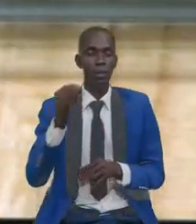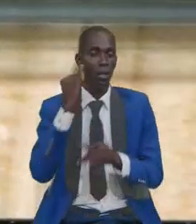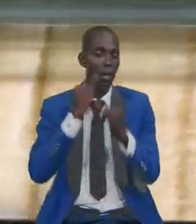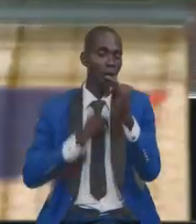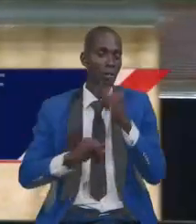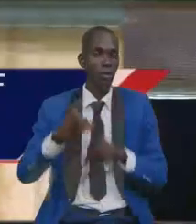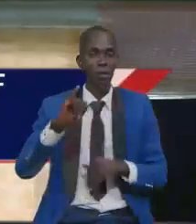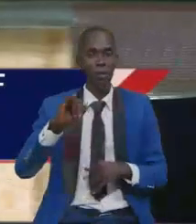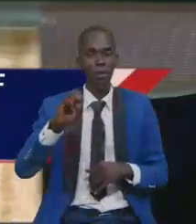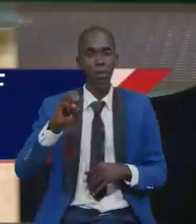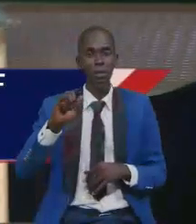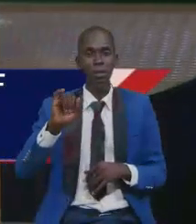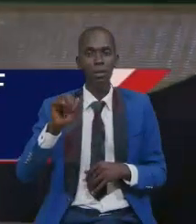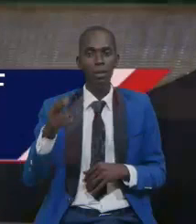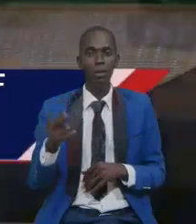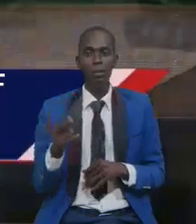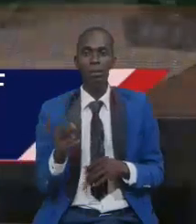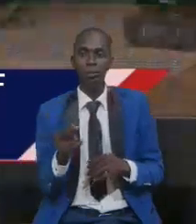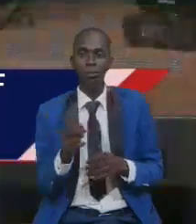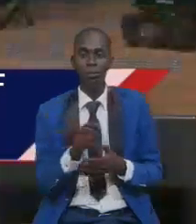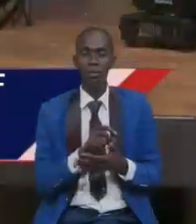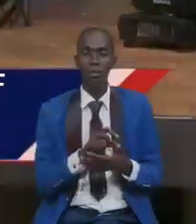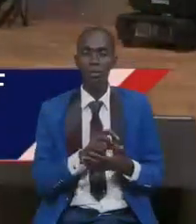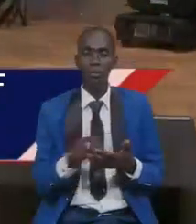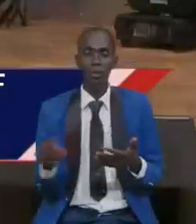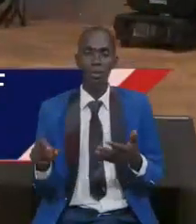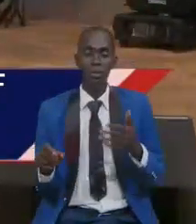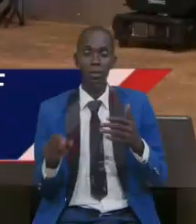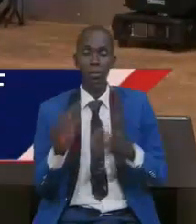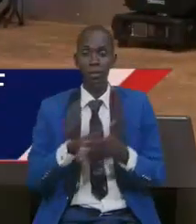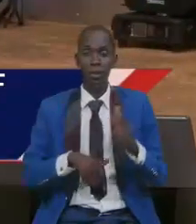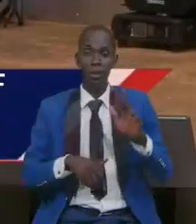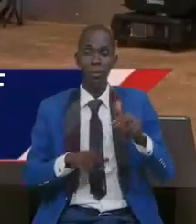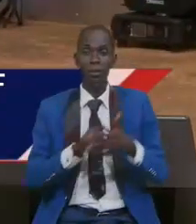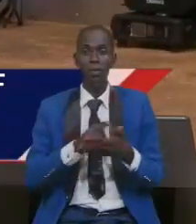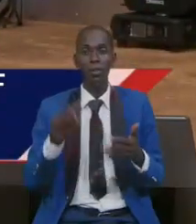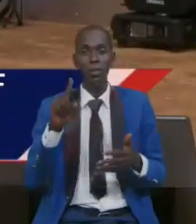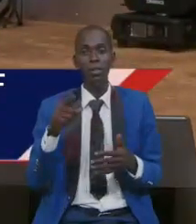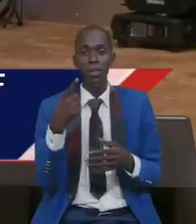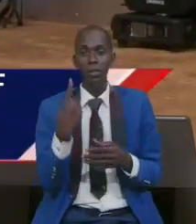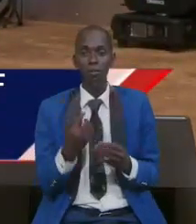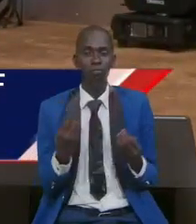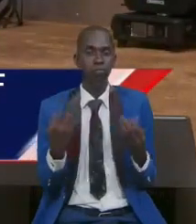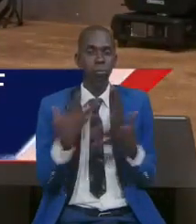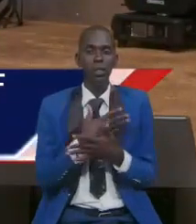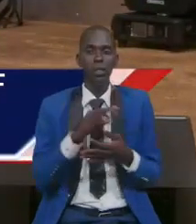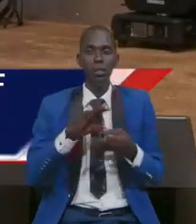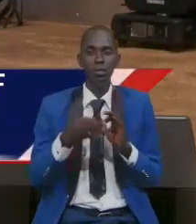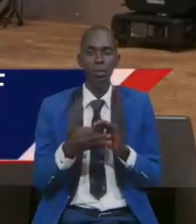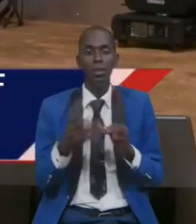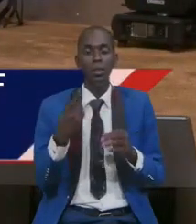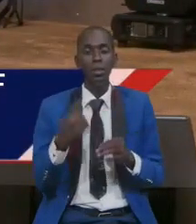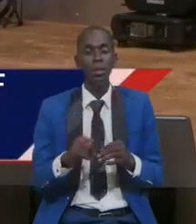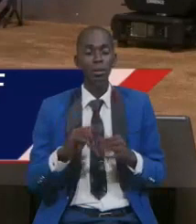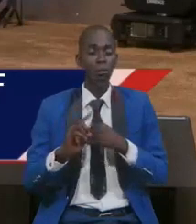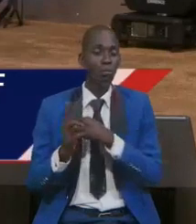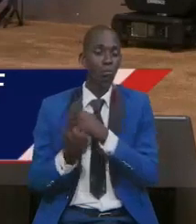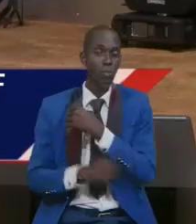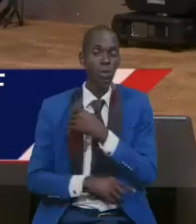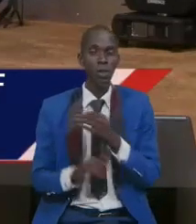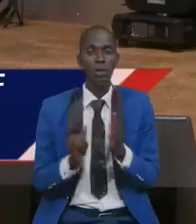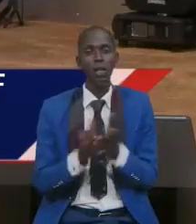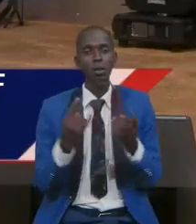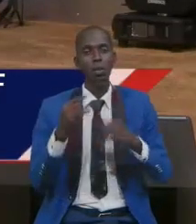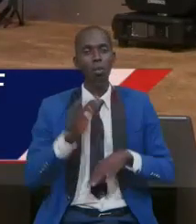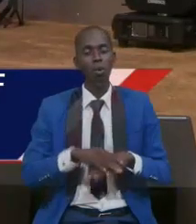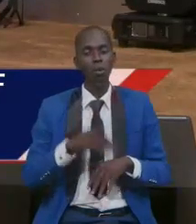11. The frightening interpretation, the punishment that comes upon a proud monarch, a proud